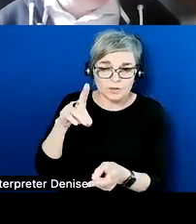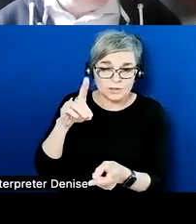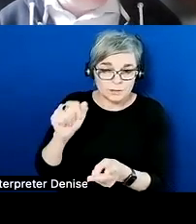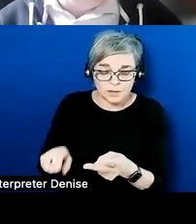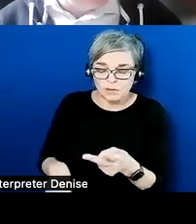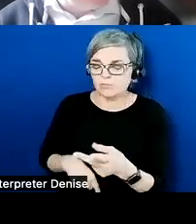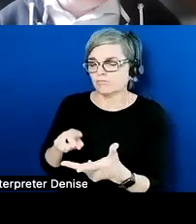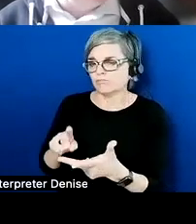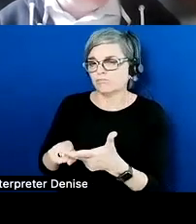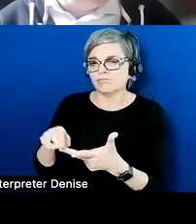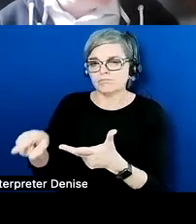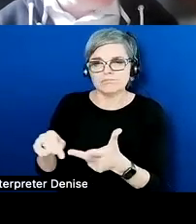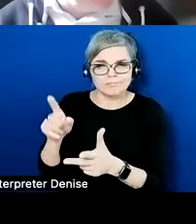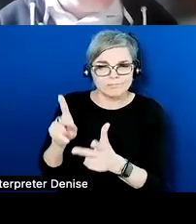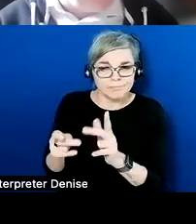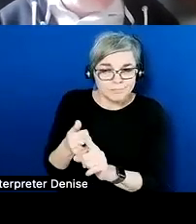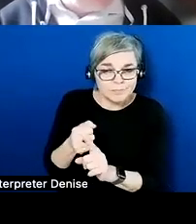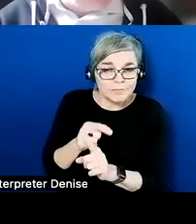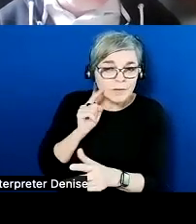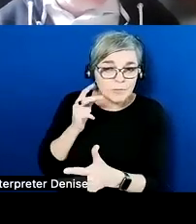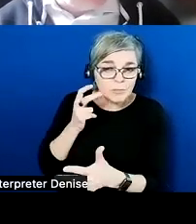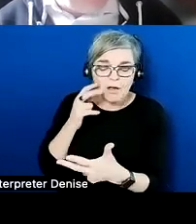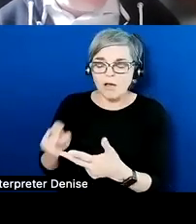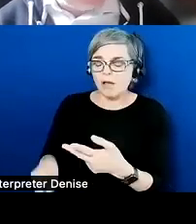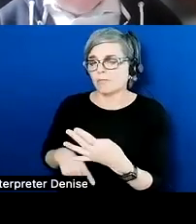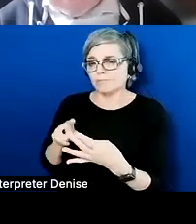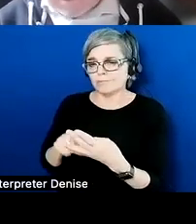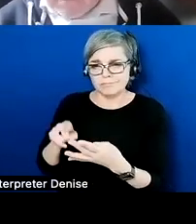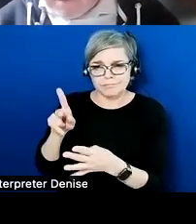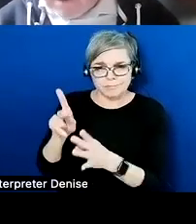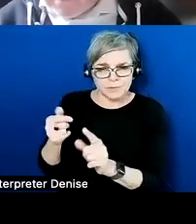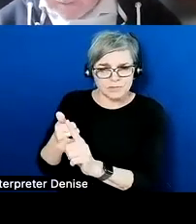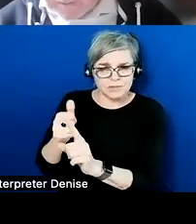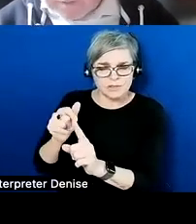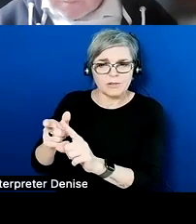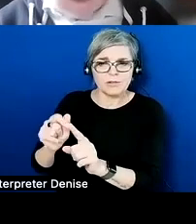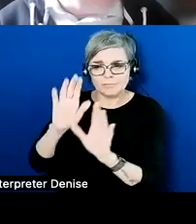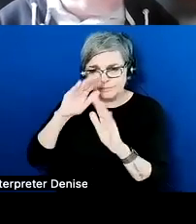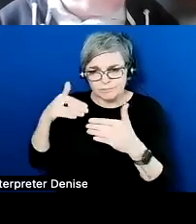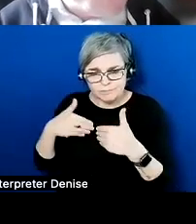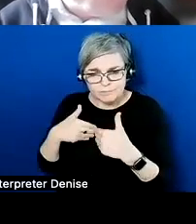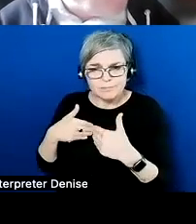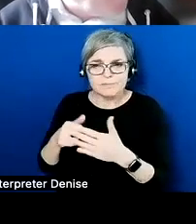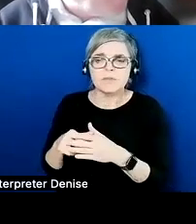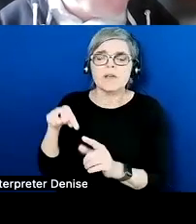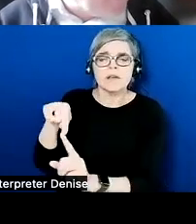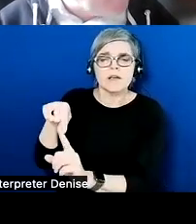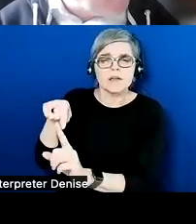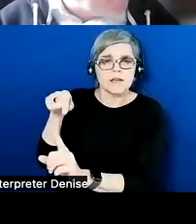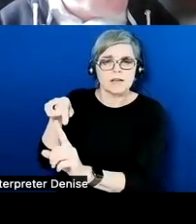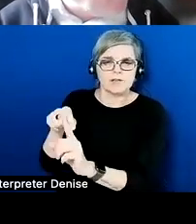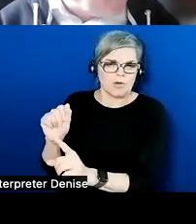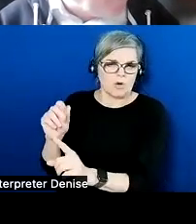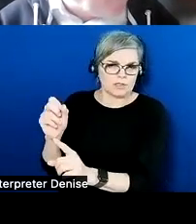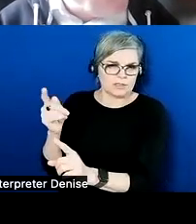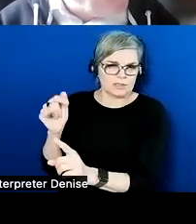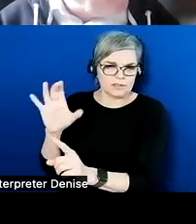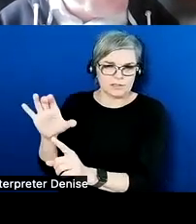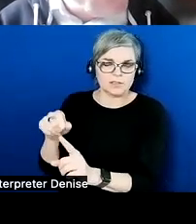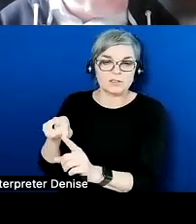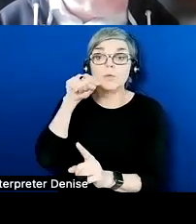spectrum, etc., etc. And the clip that's going to come now comes from her film called The Connected